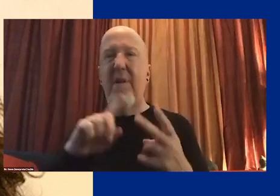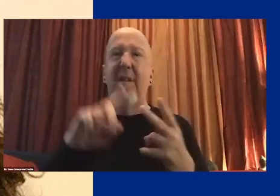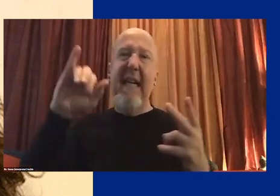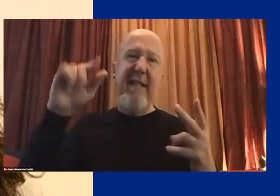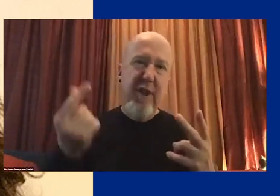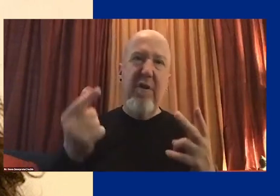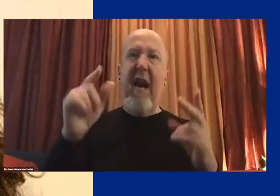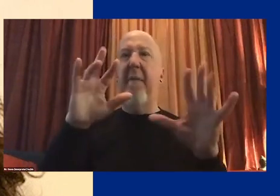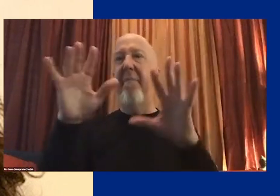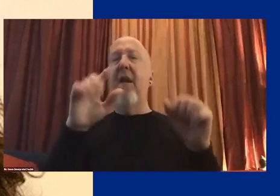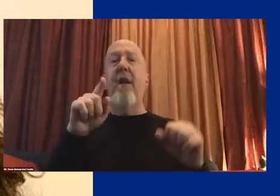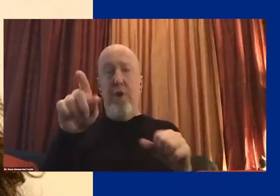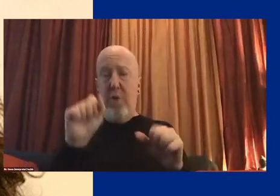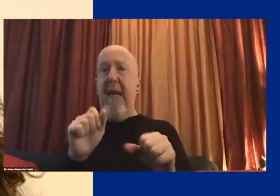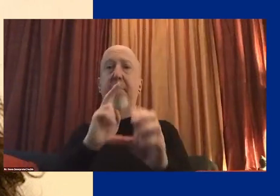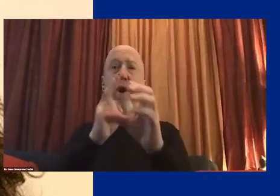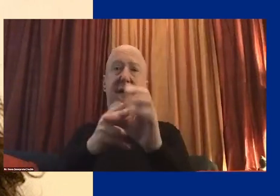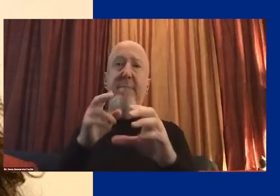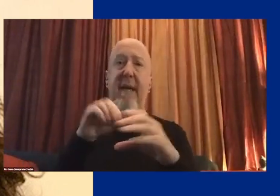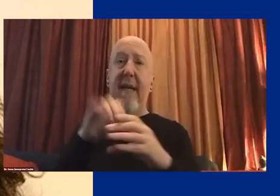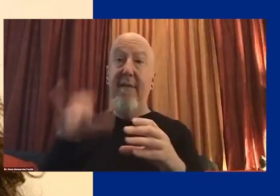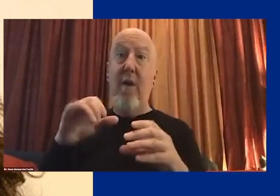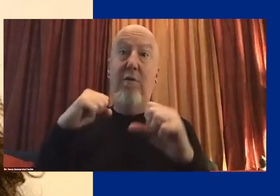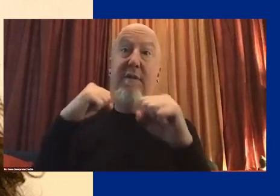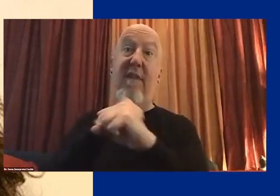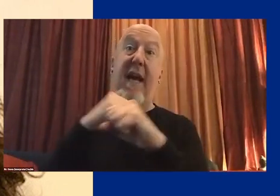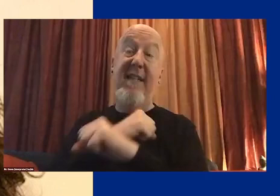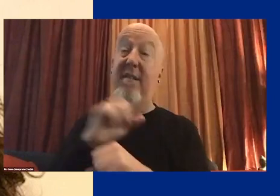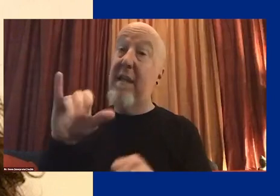those fights, and so that's important.